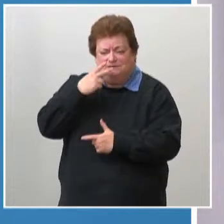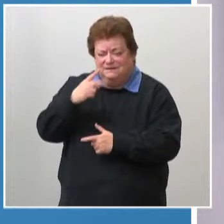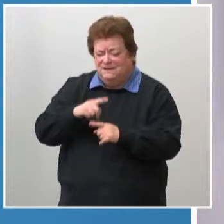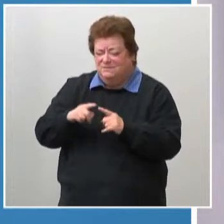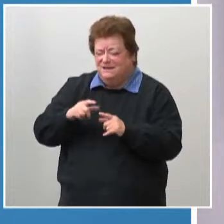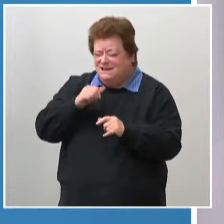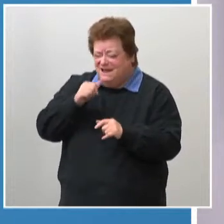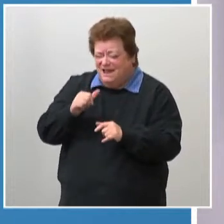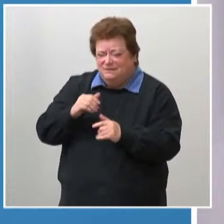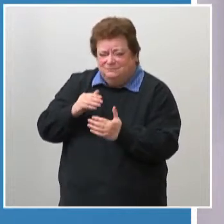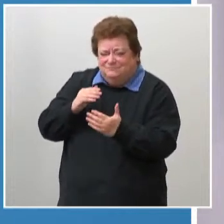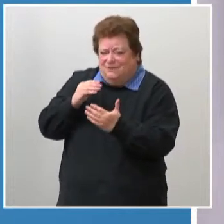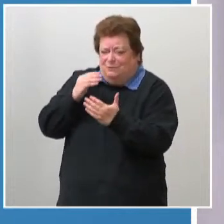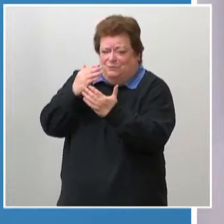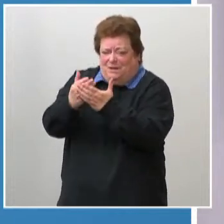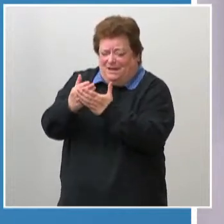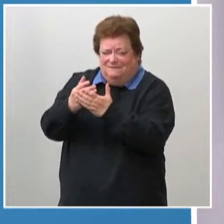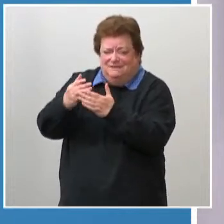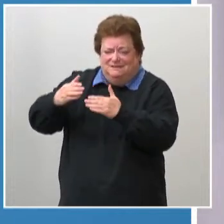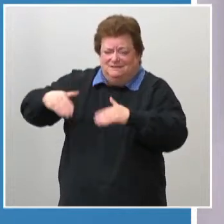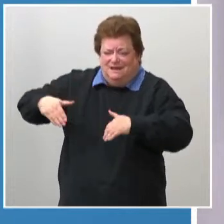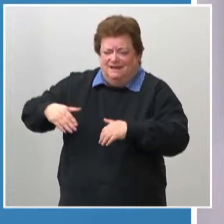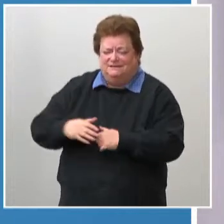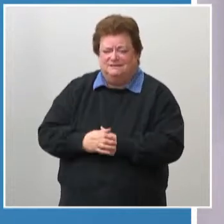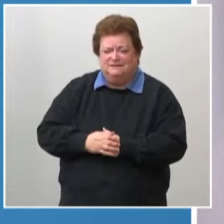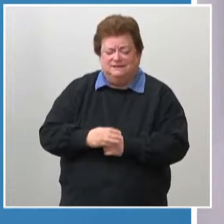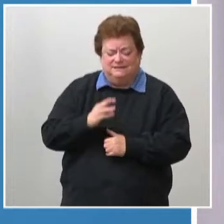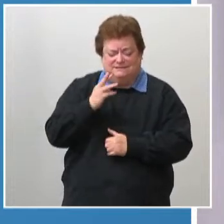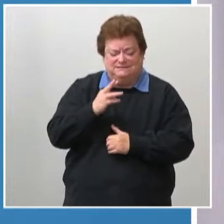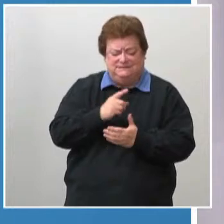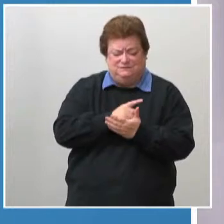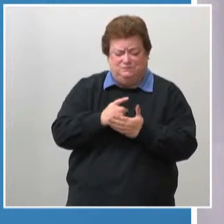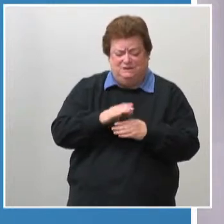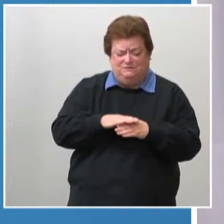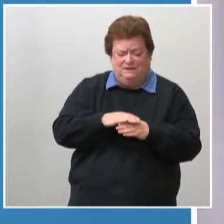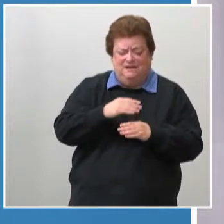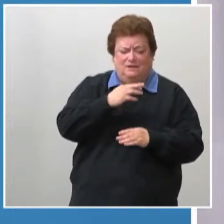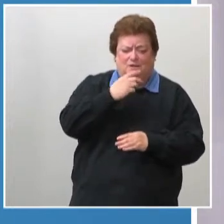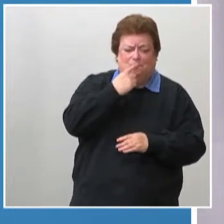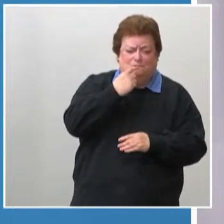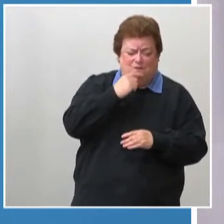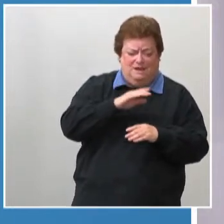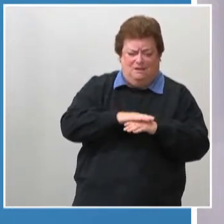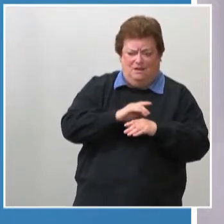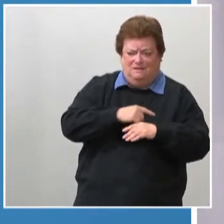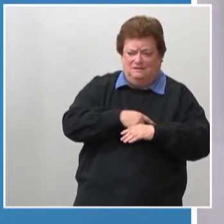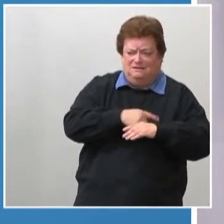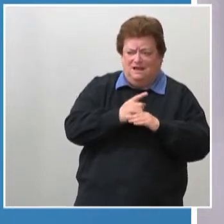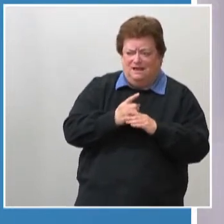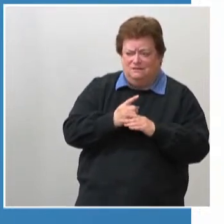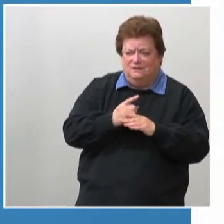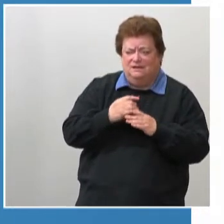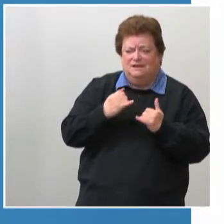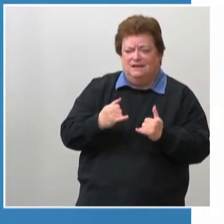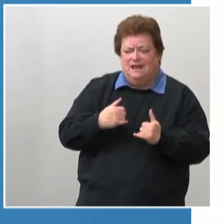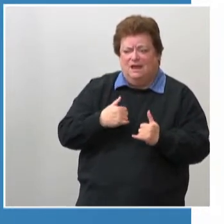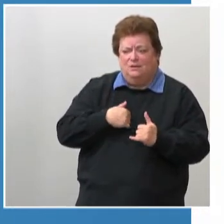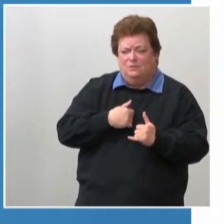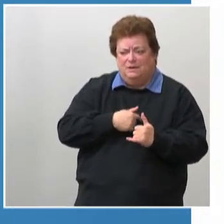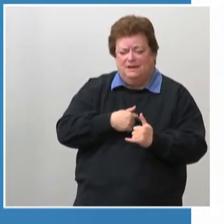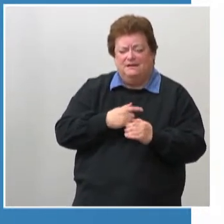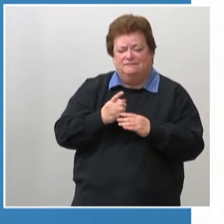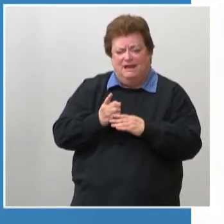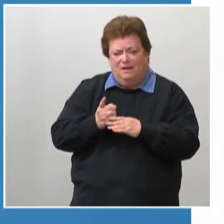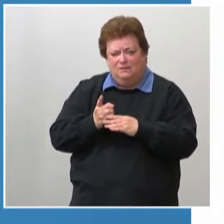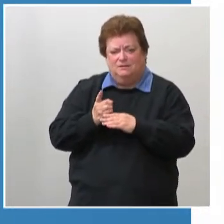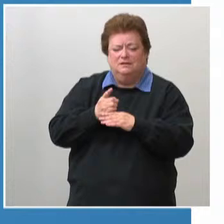there yet. After 6 weeks in the red on our COVID risk dial, the progress we have made has lowered the